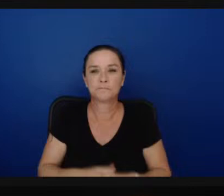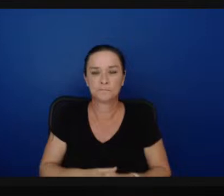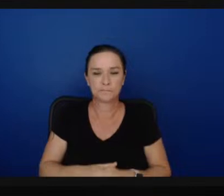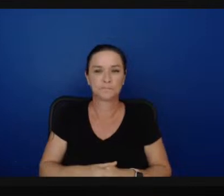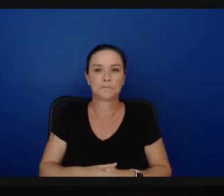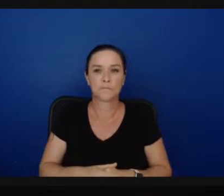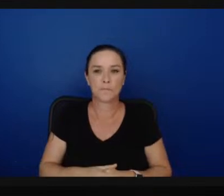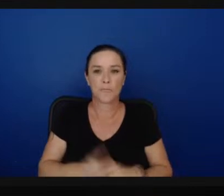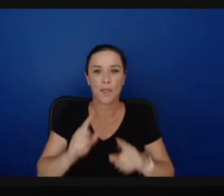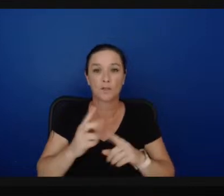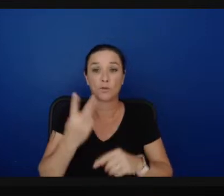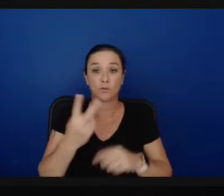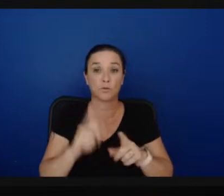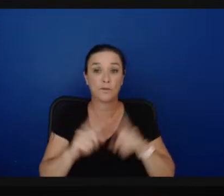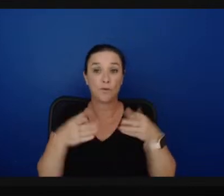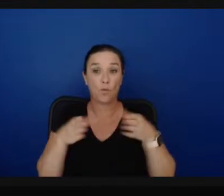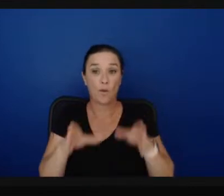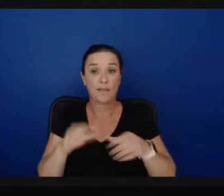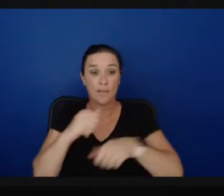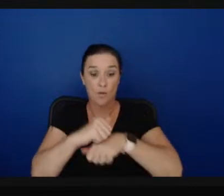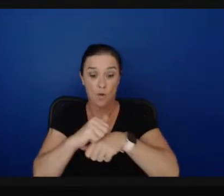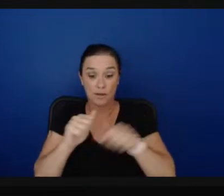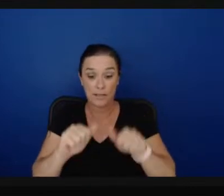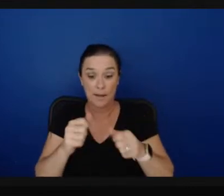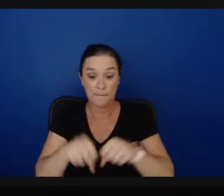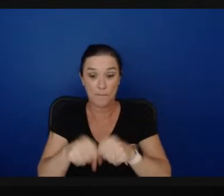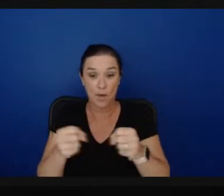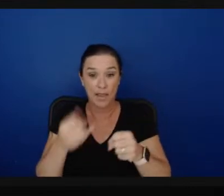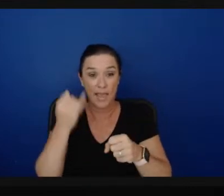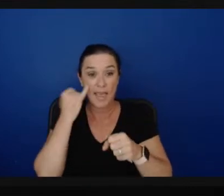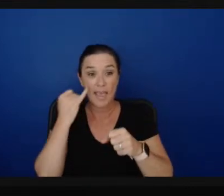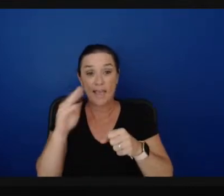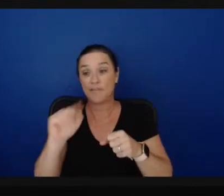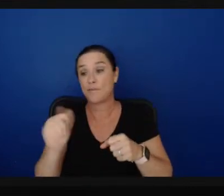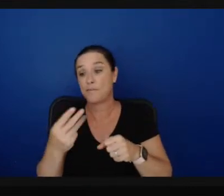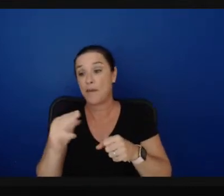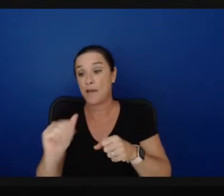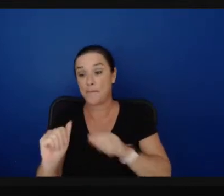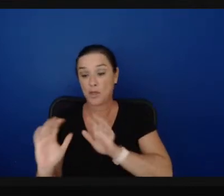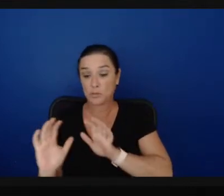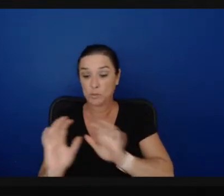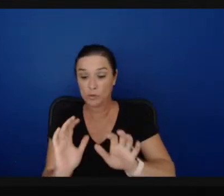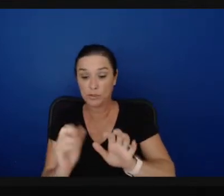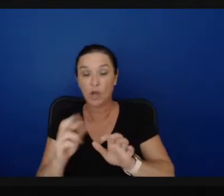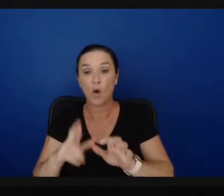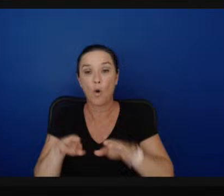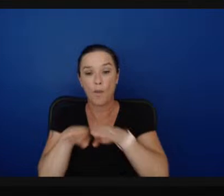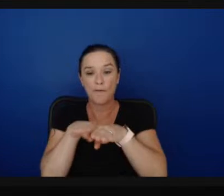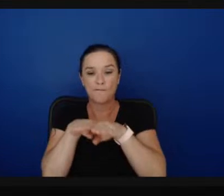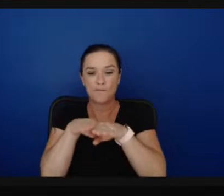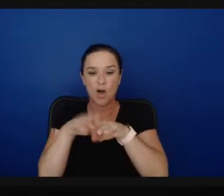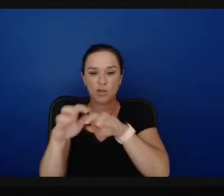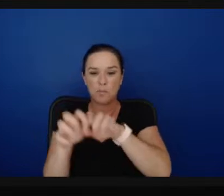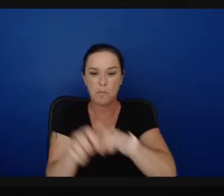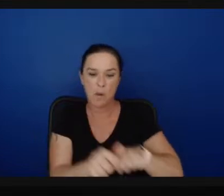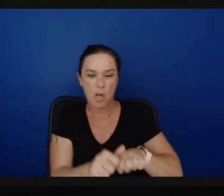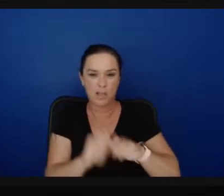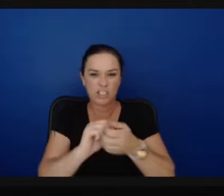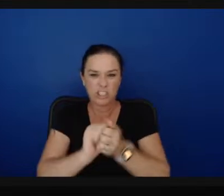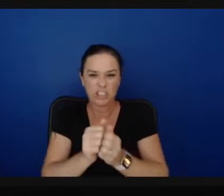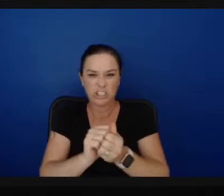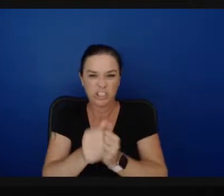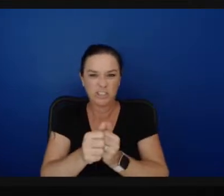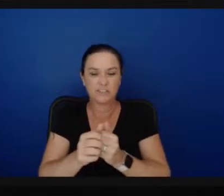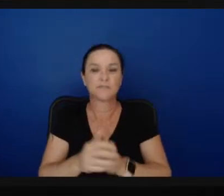But 2 different ways that rocks can break, either from magma pushing or from the faults grinding them down. And if you look at the pattern